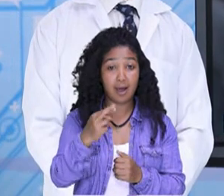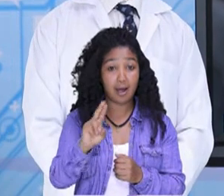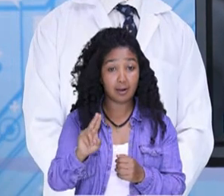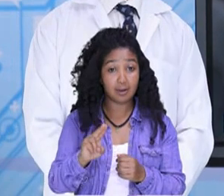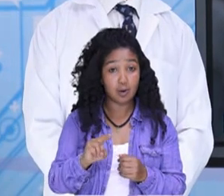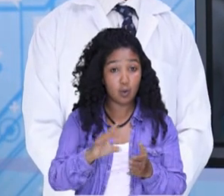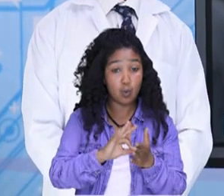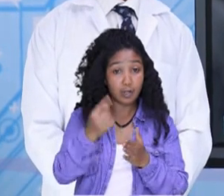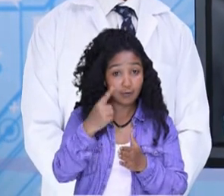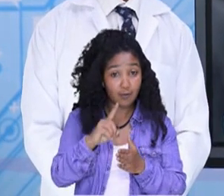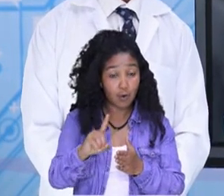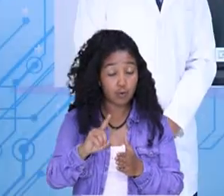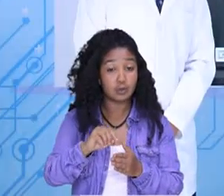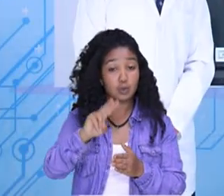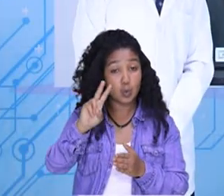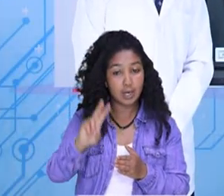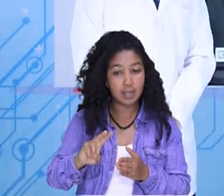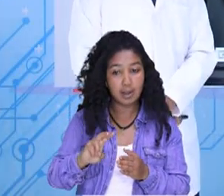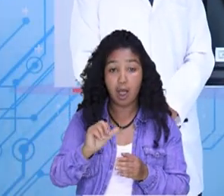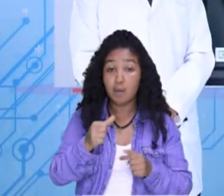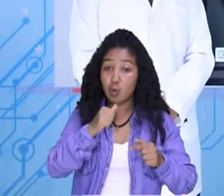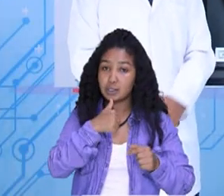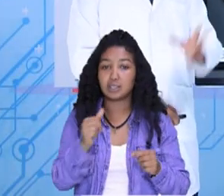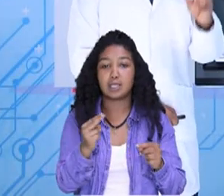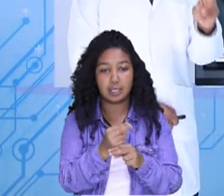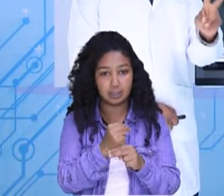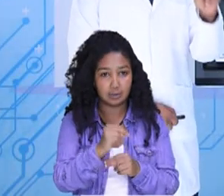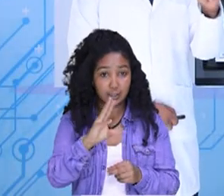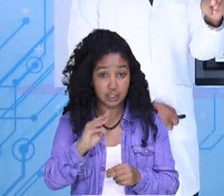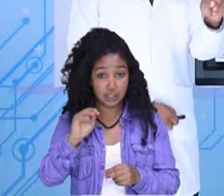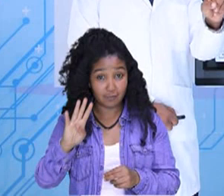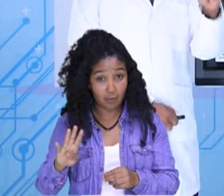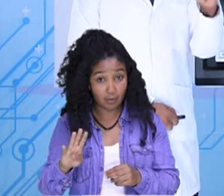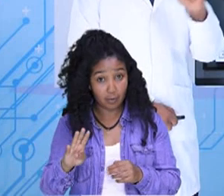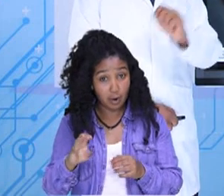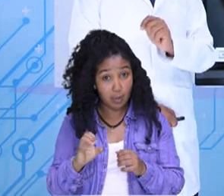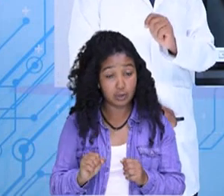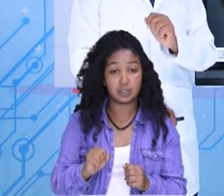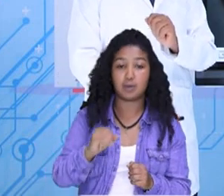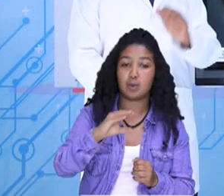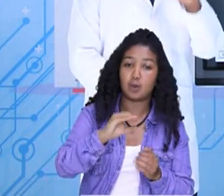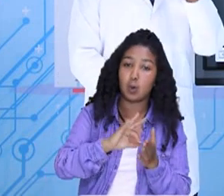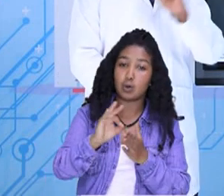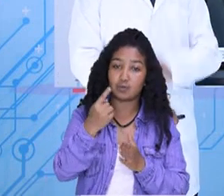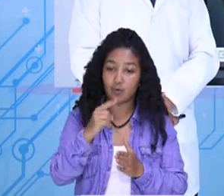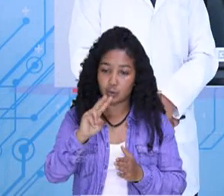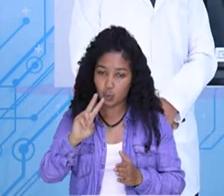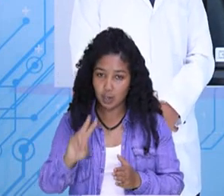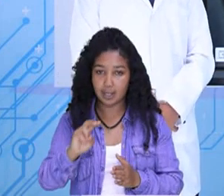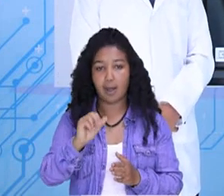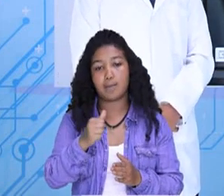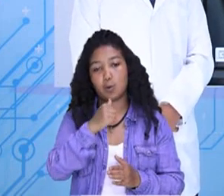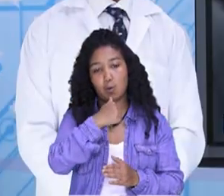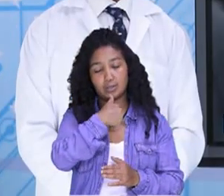are coding for 20 amino acids in nature. 64 possible codes for 20